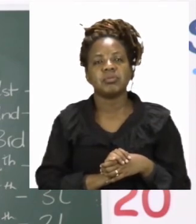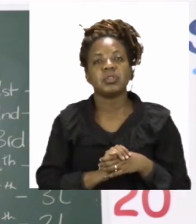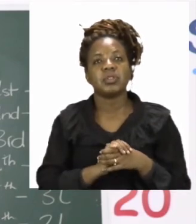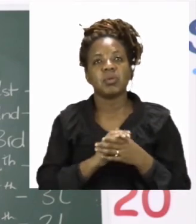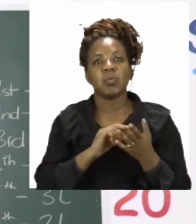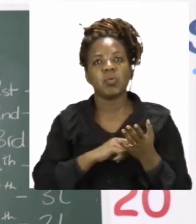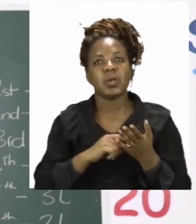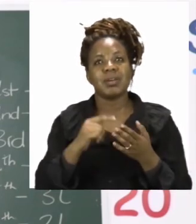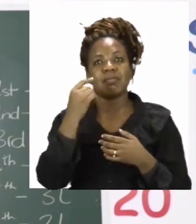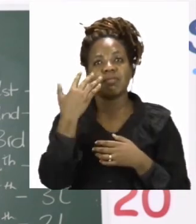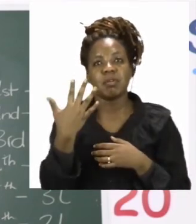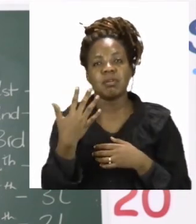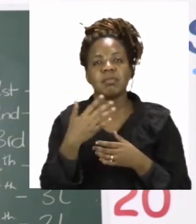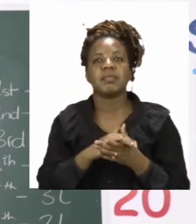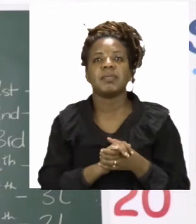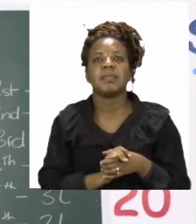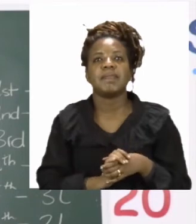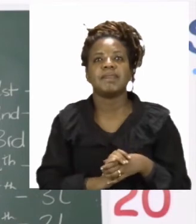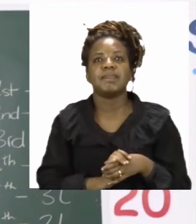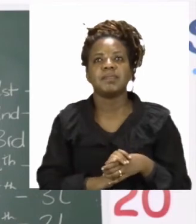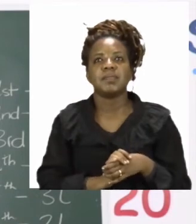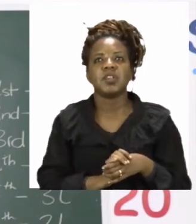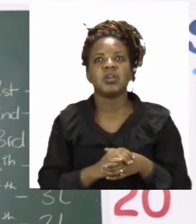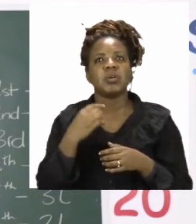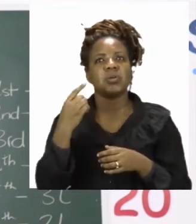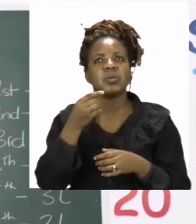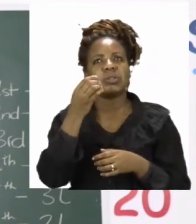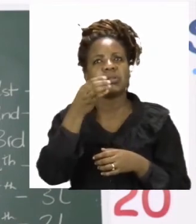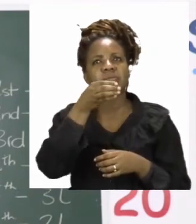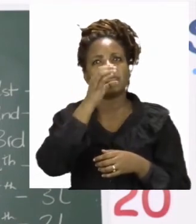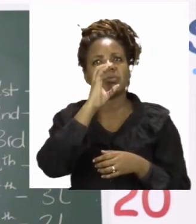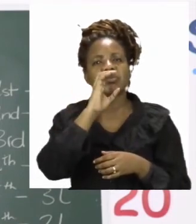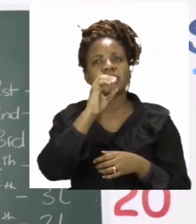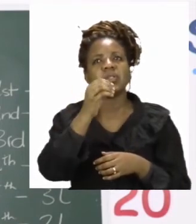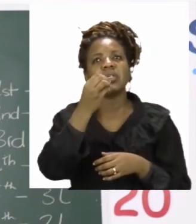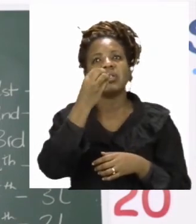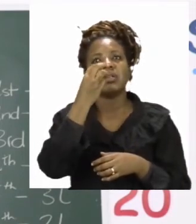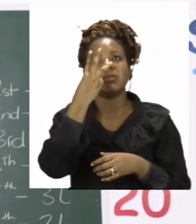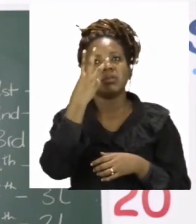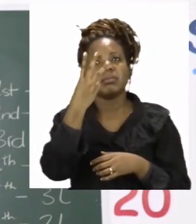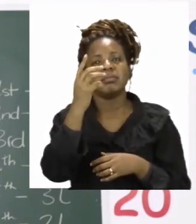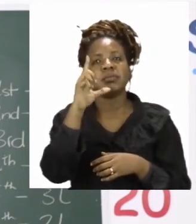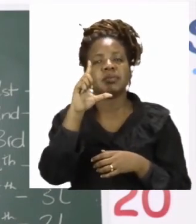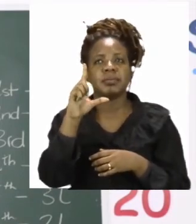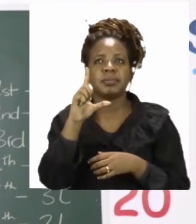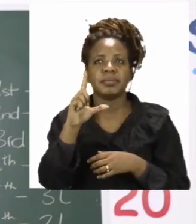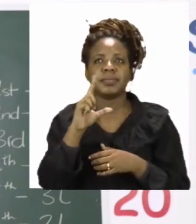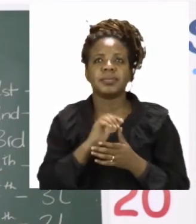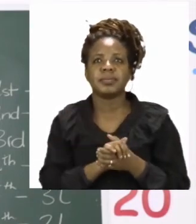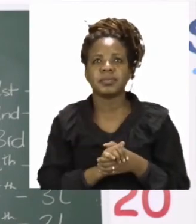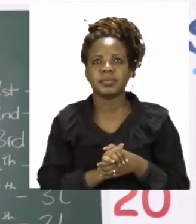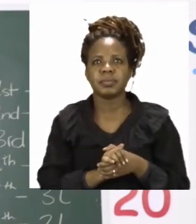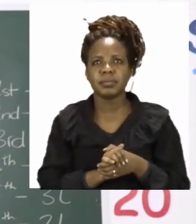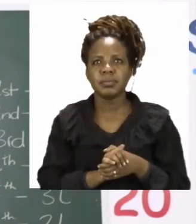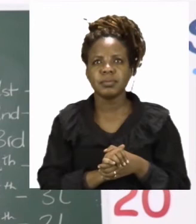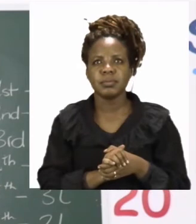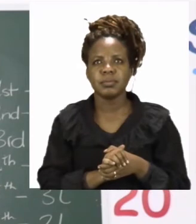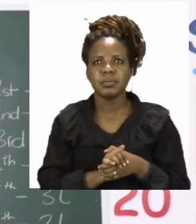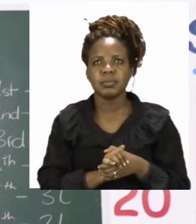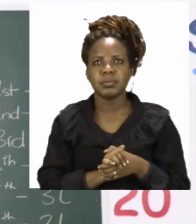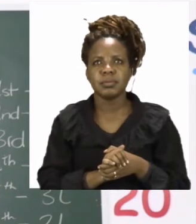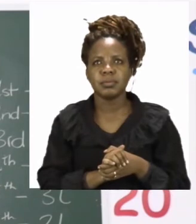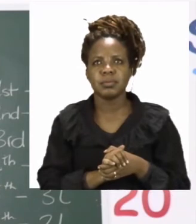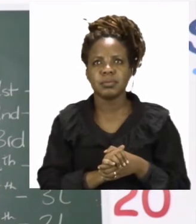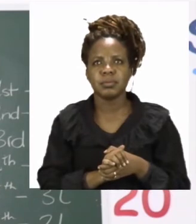5th week had 3 liters of cool drink that were drunk. So we are